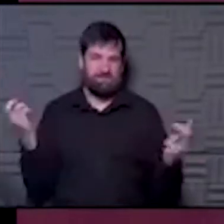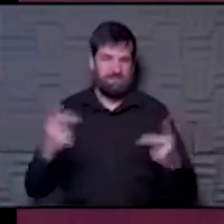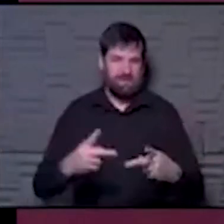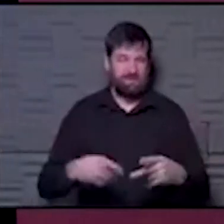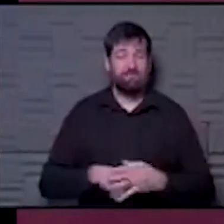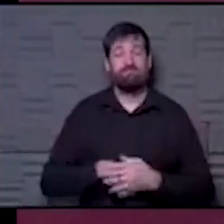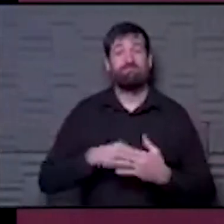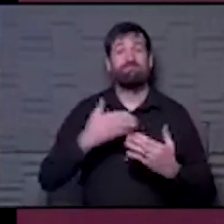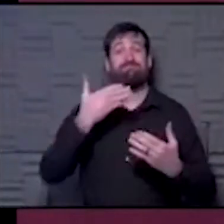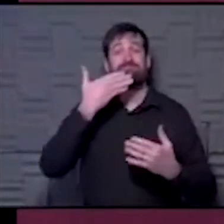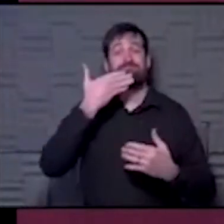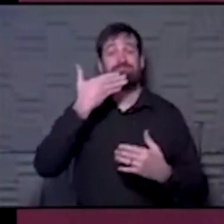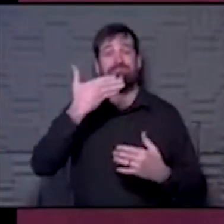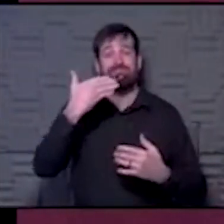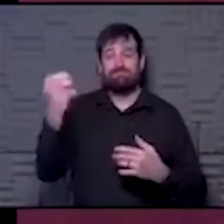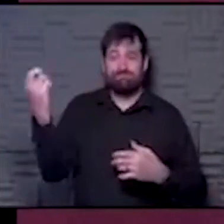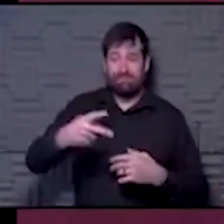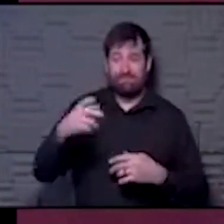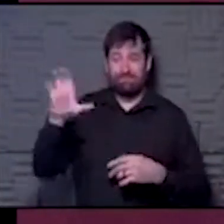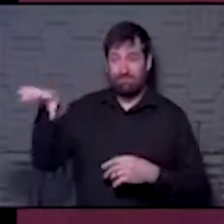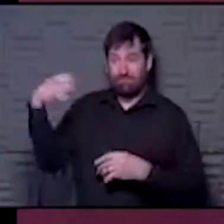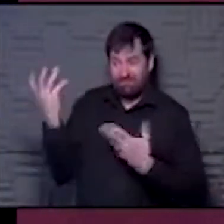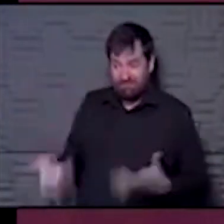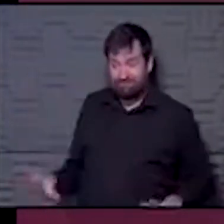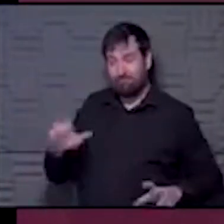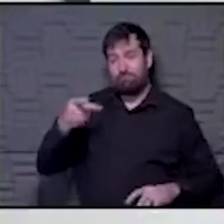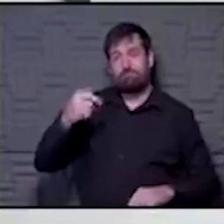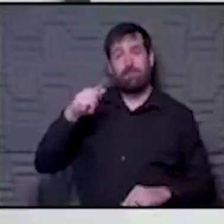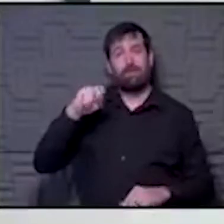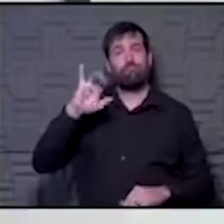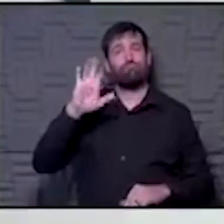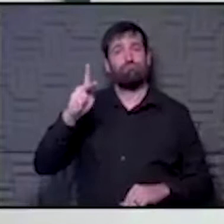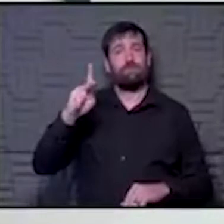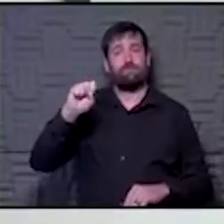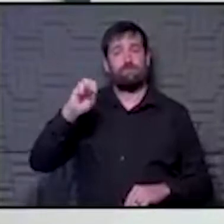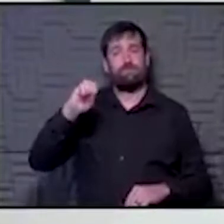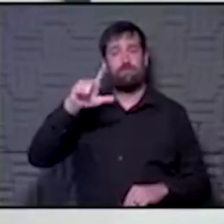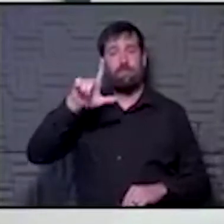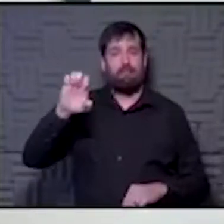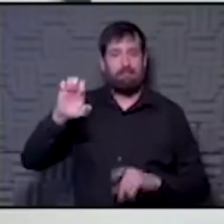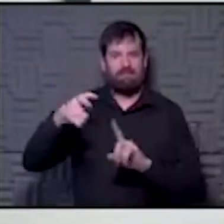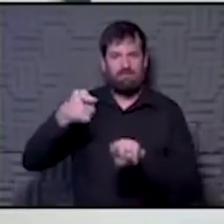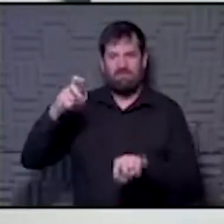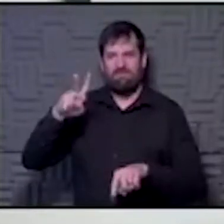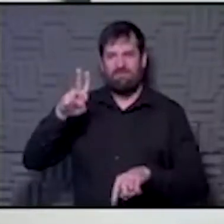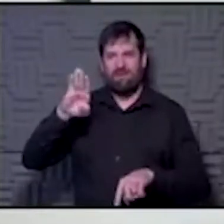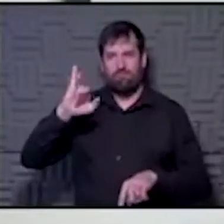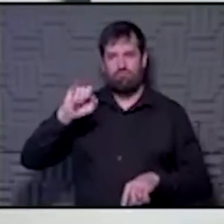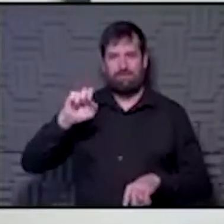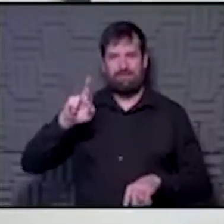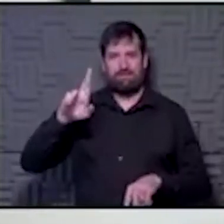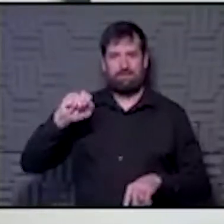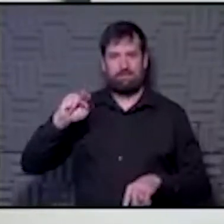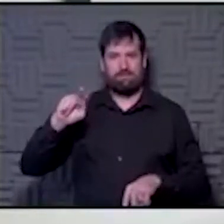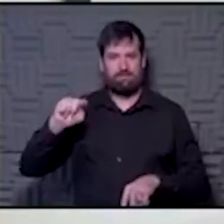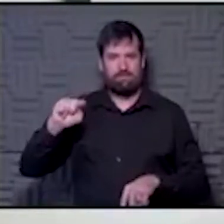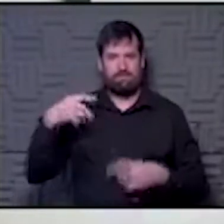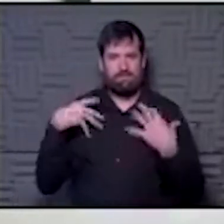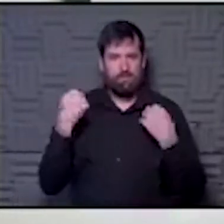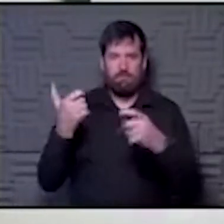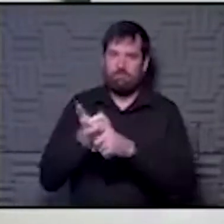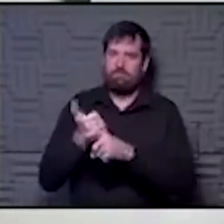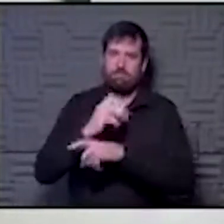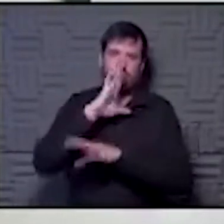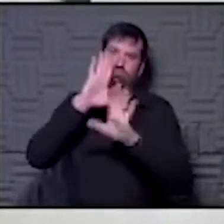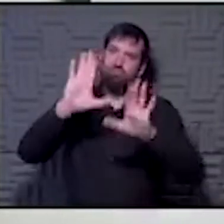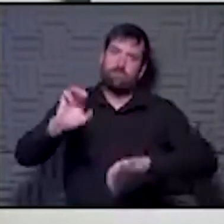back for Christmas. Our guest today is Patrick Sallee, the CEO of Vibrant Health. Patrick's a good friend of mine. He's done a great job helping build Vibrant